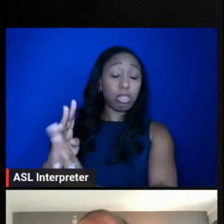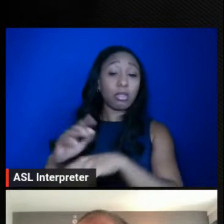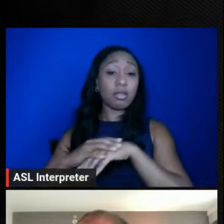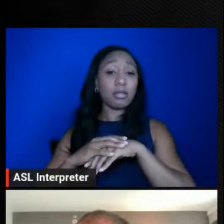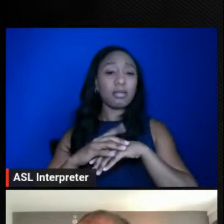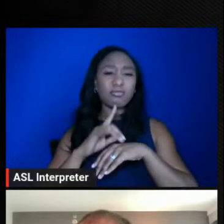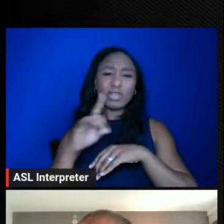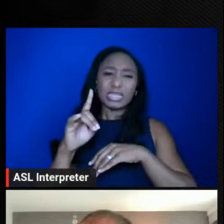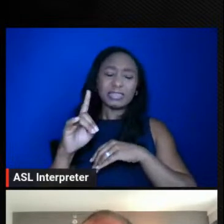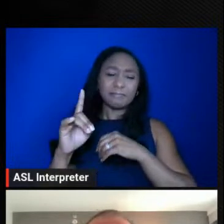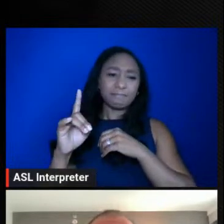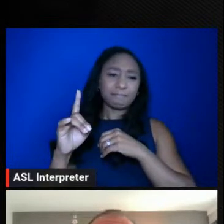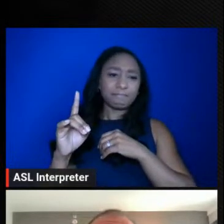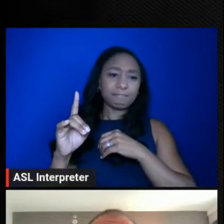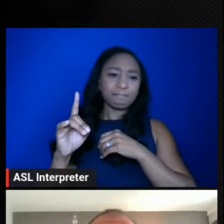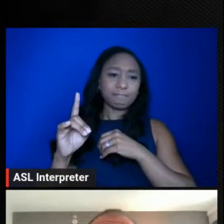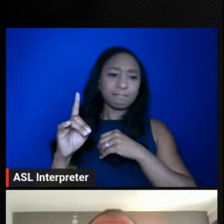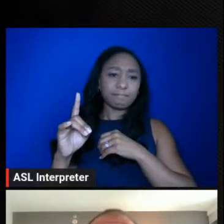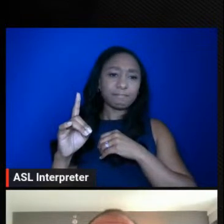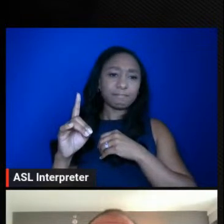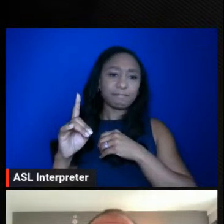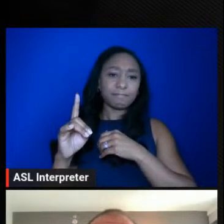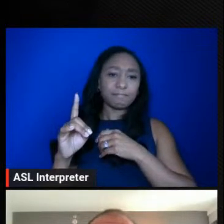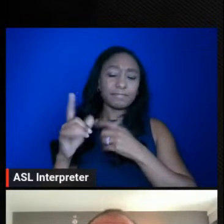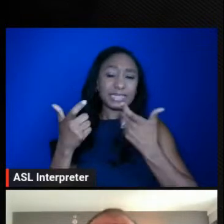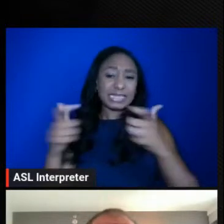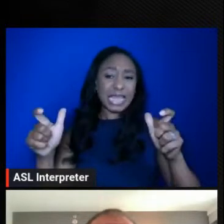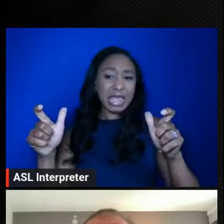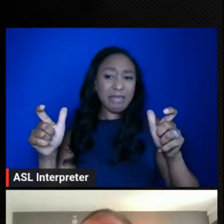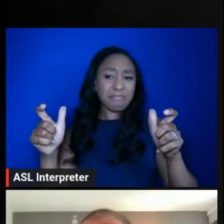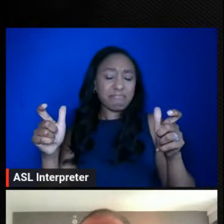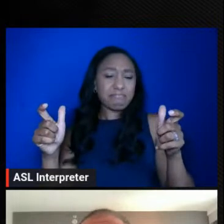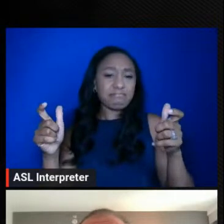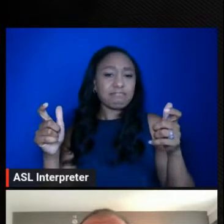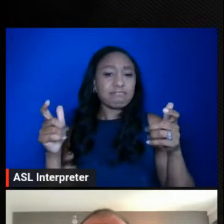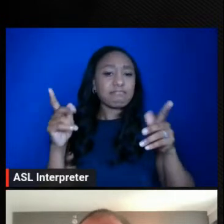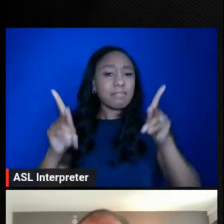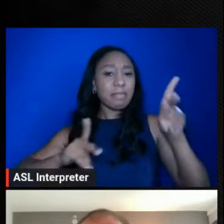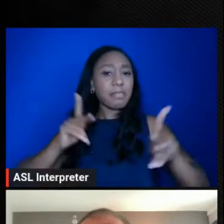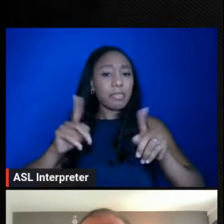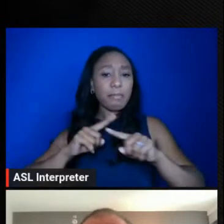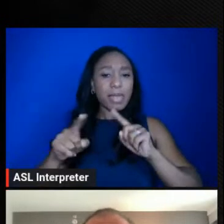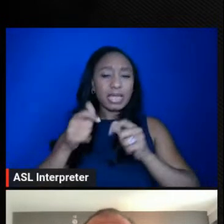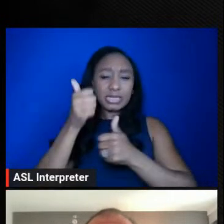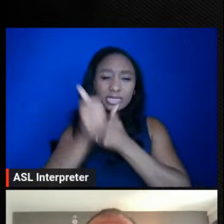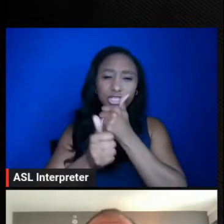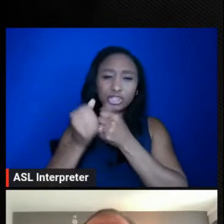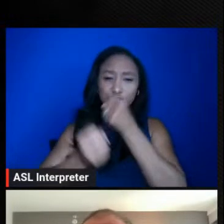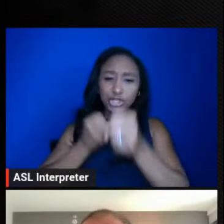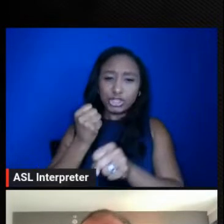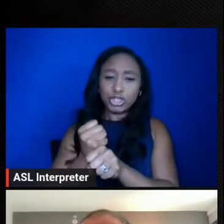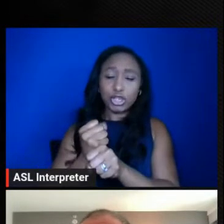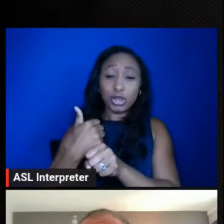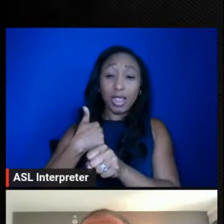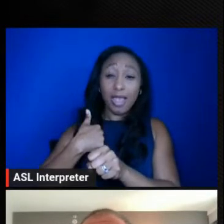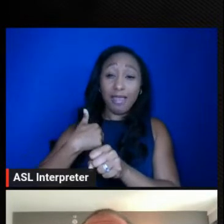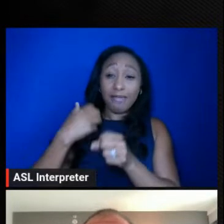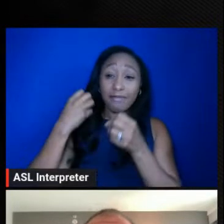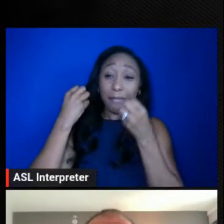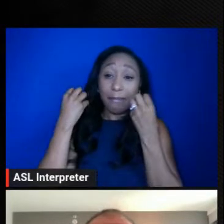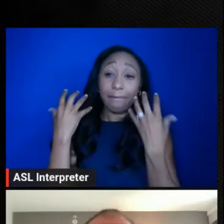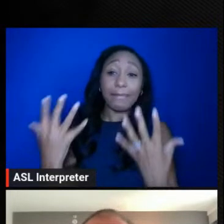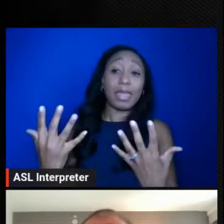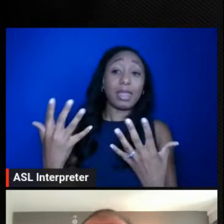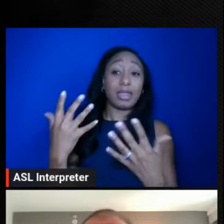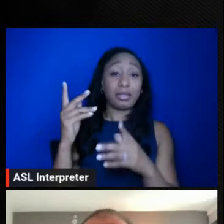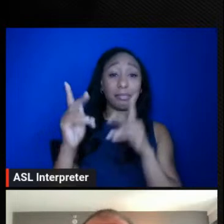roughly the same size. Each year, each one carried hundreds of black adults and children